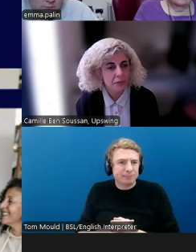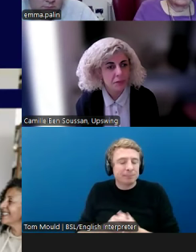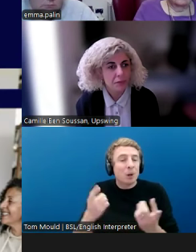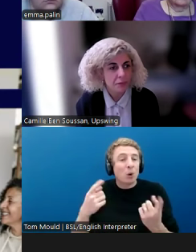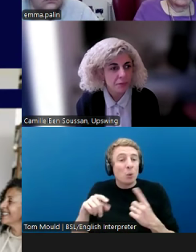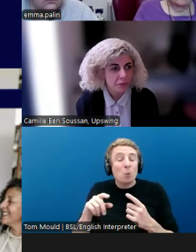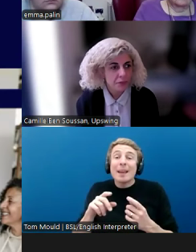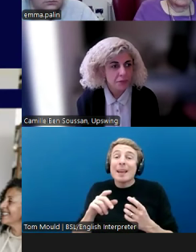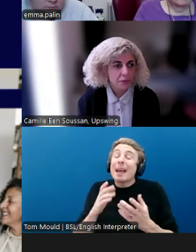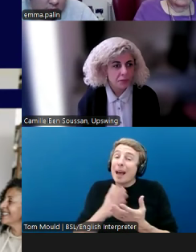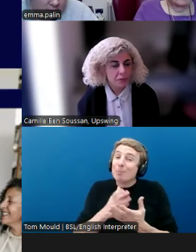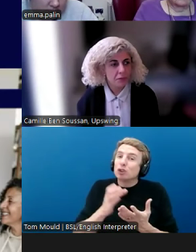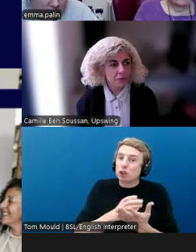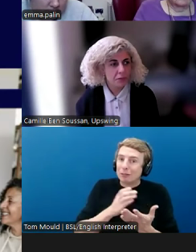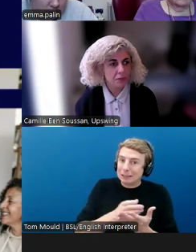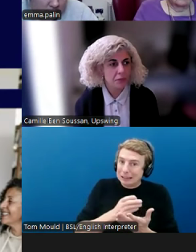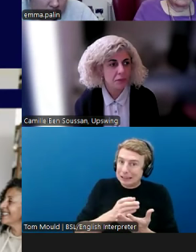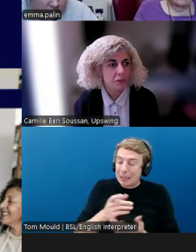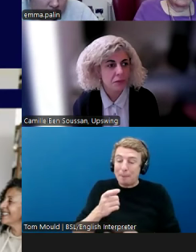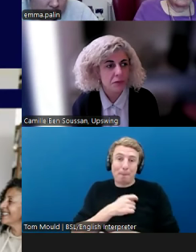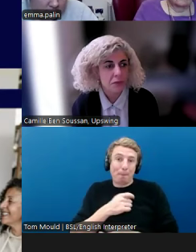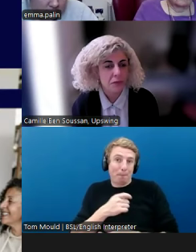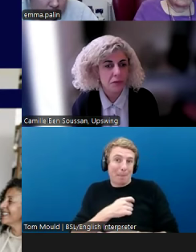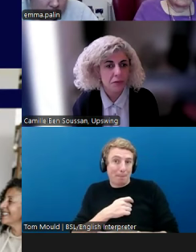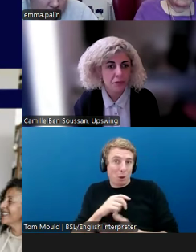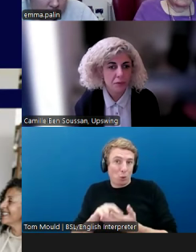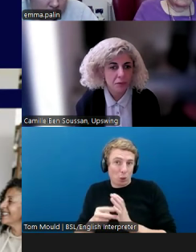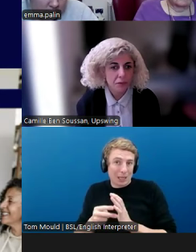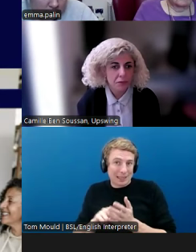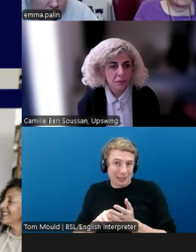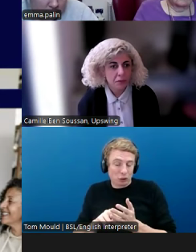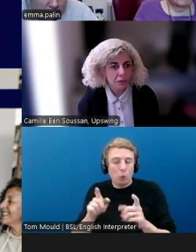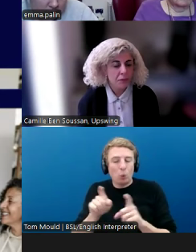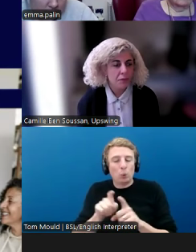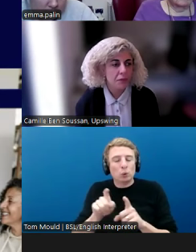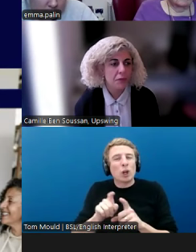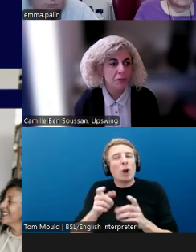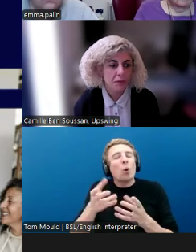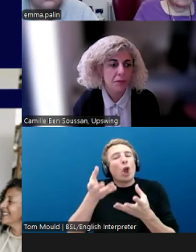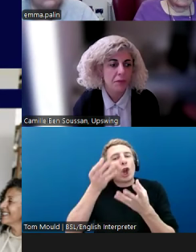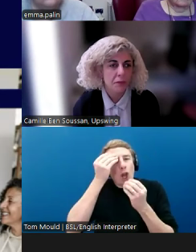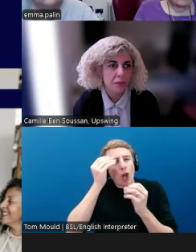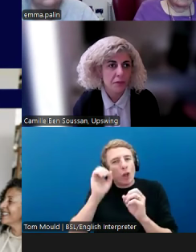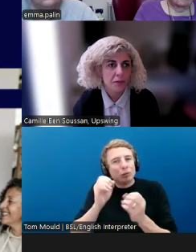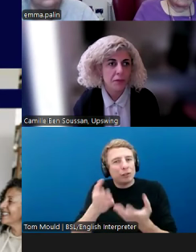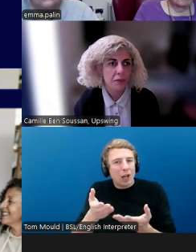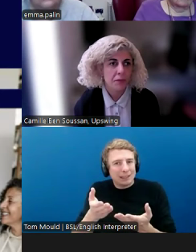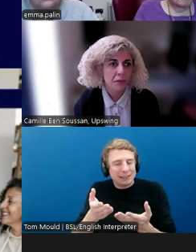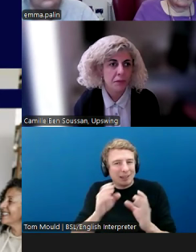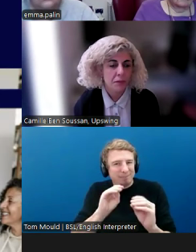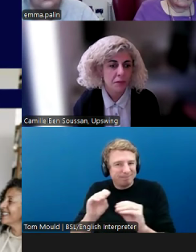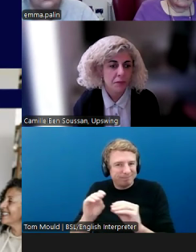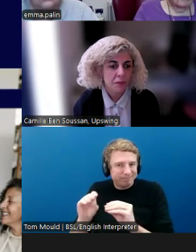organisation, but we're also a learner provider, and we work really, really closely with our network of members,